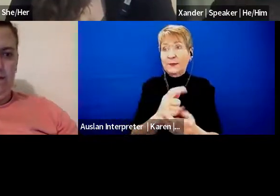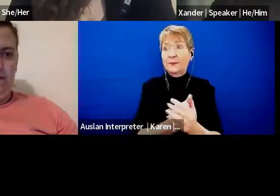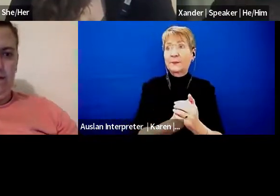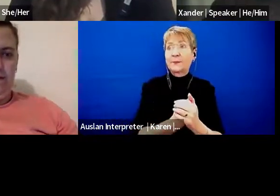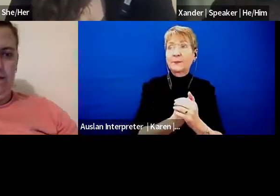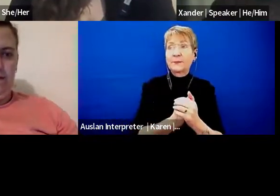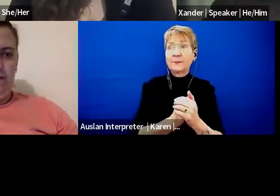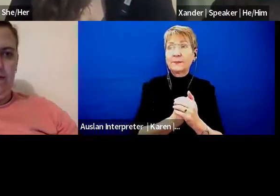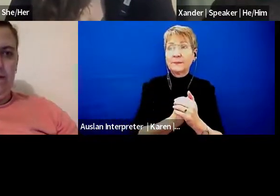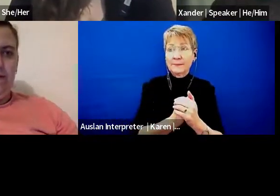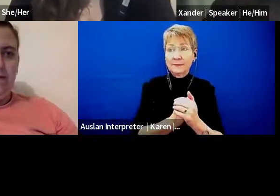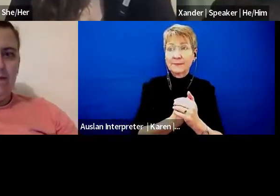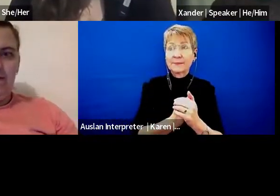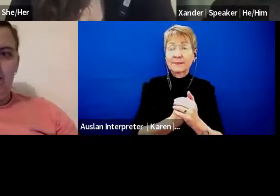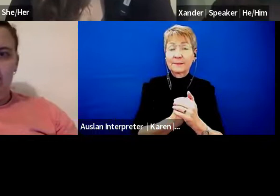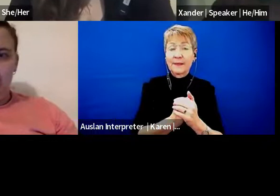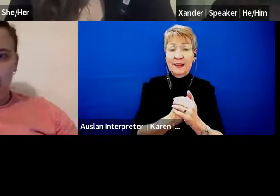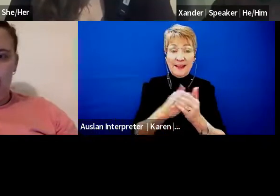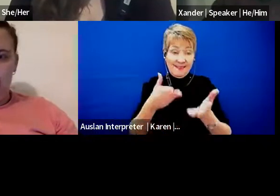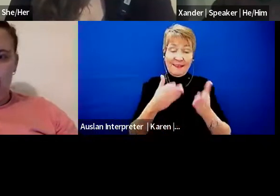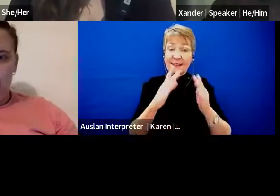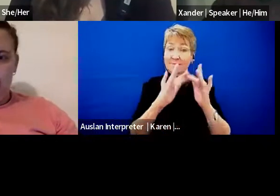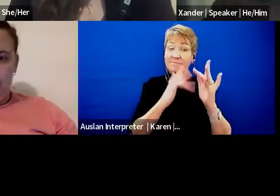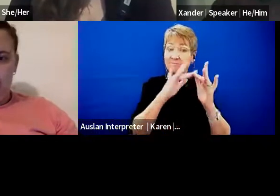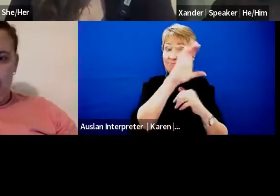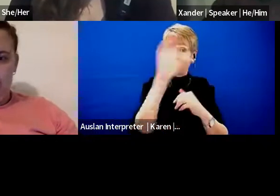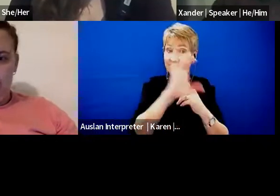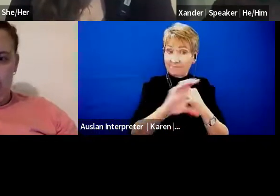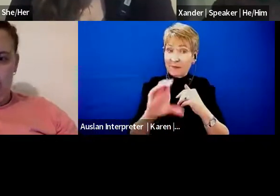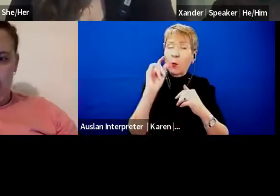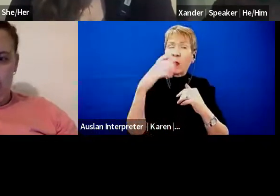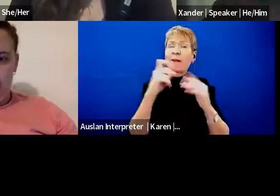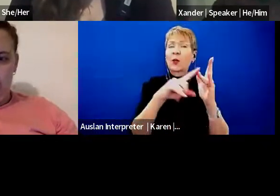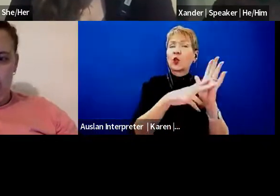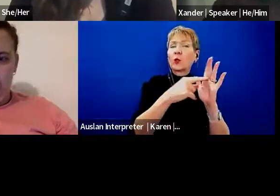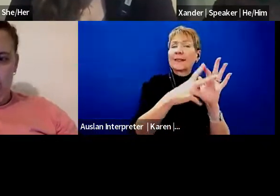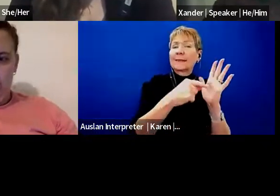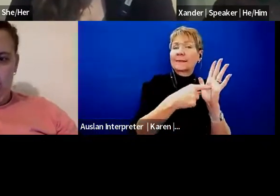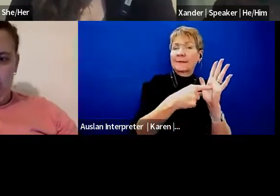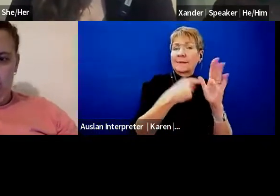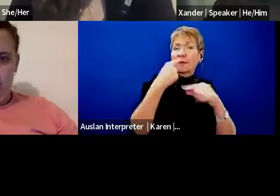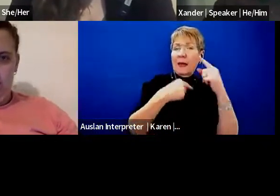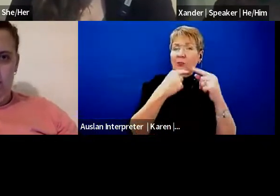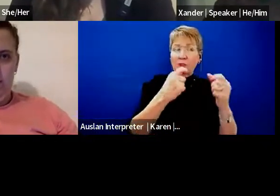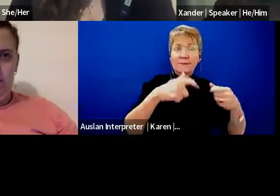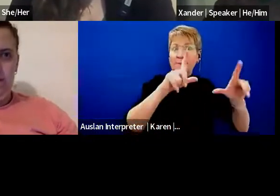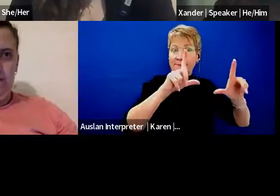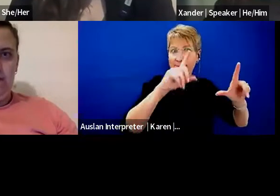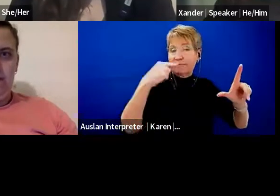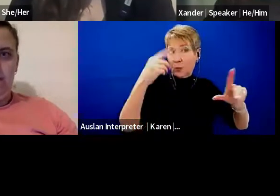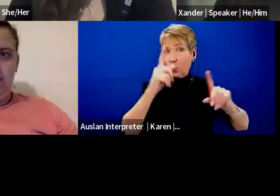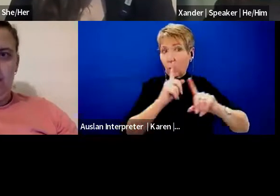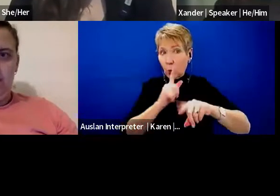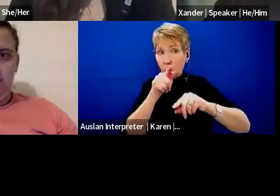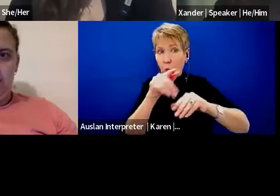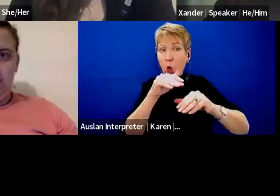During this and other webinars, we will use content notes. We will warn you about what we are about to talk about is, for example,